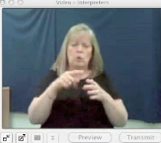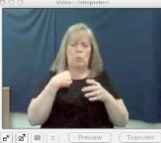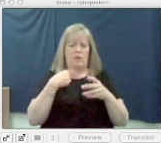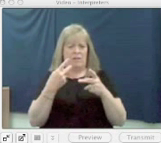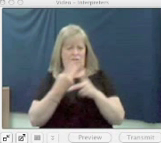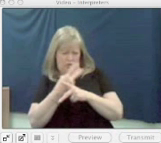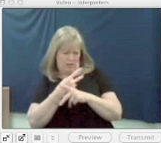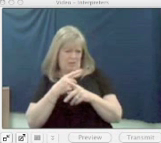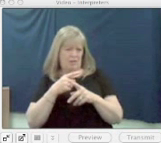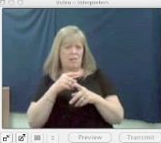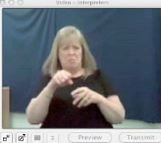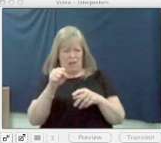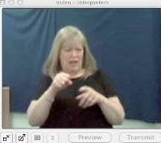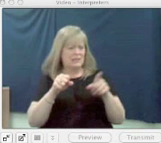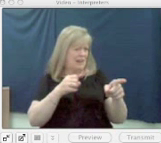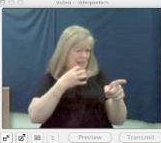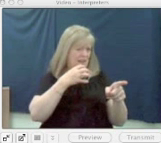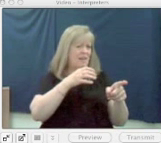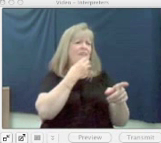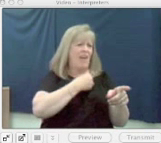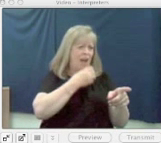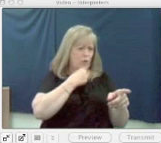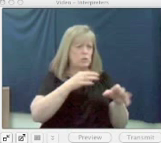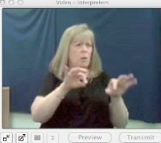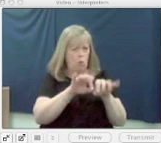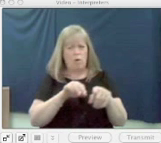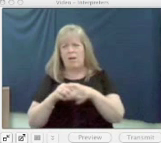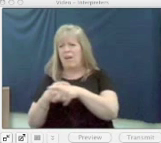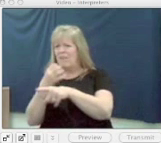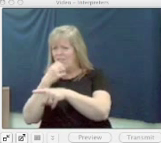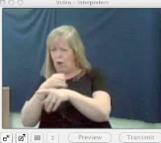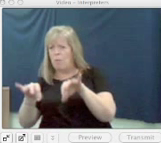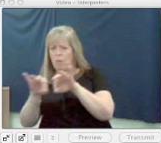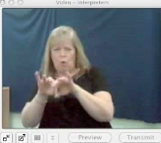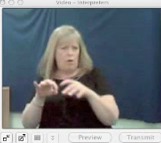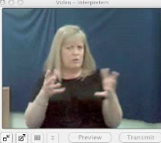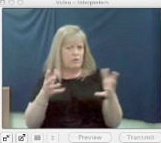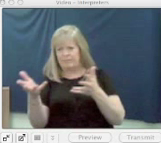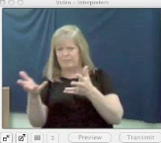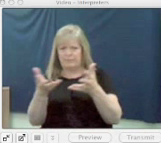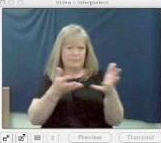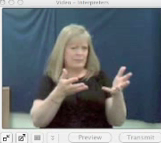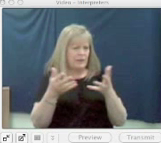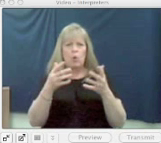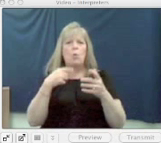still equally important to us on some level, one has to be chosen over the other.